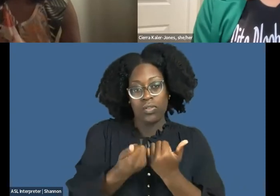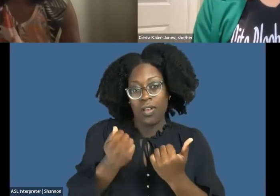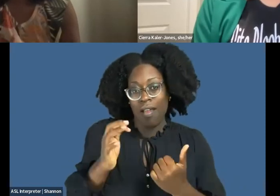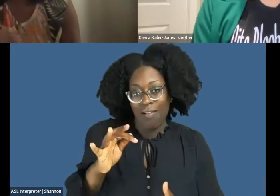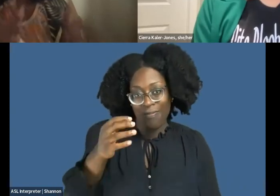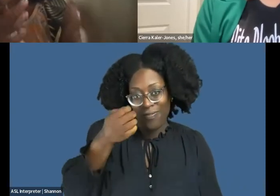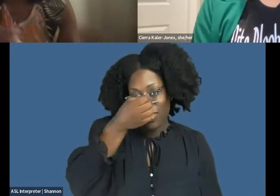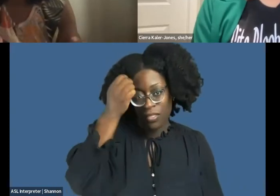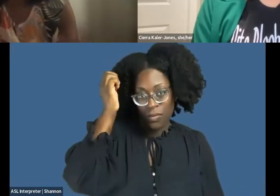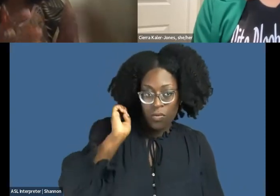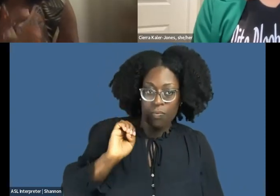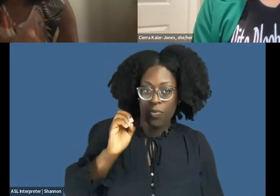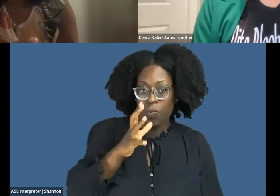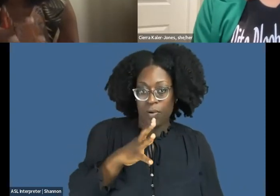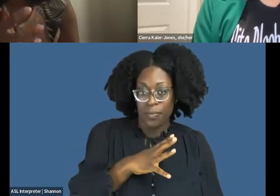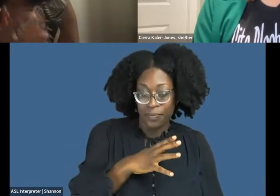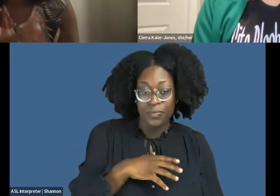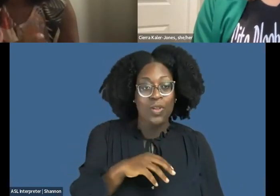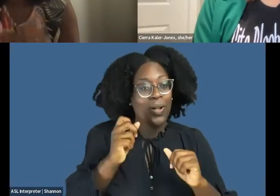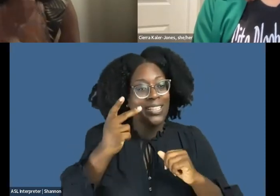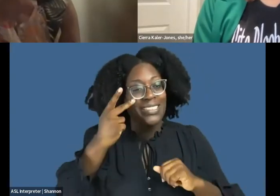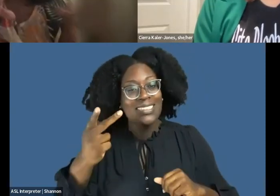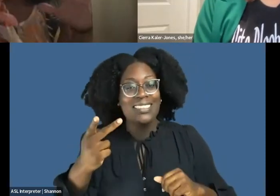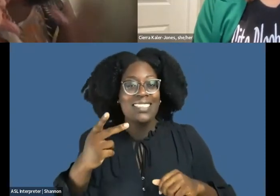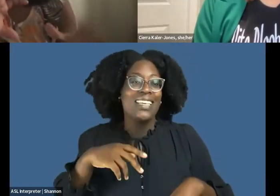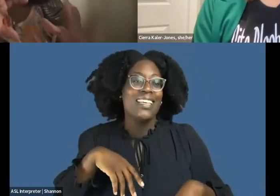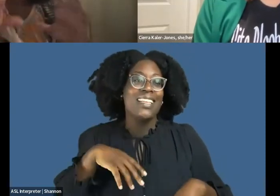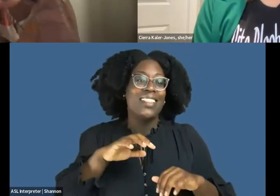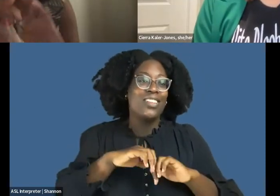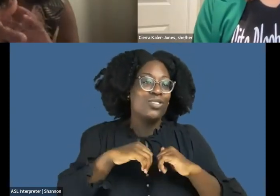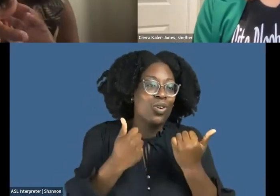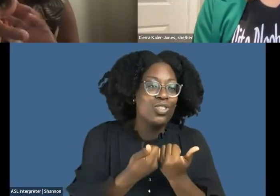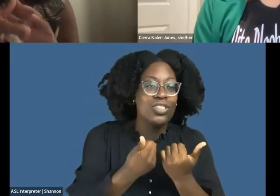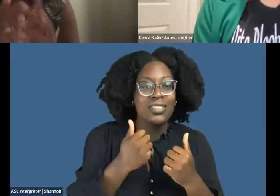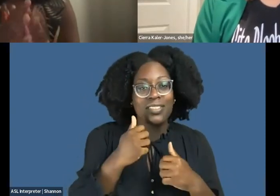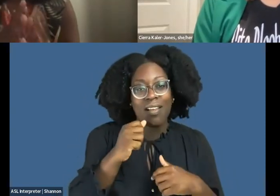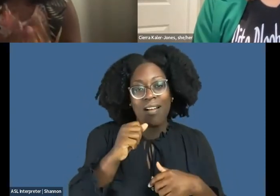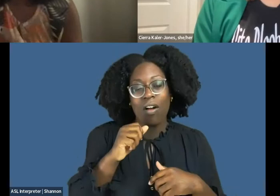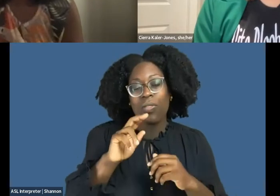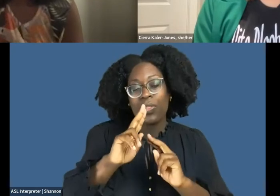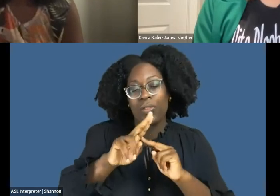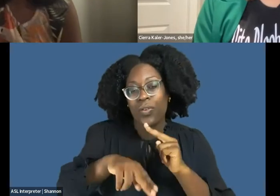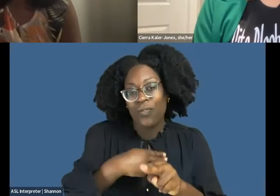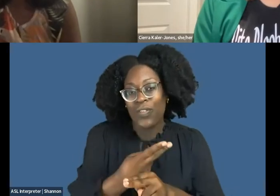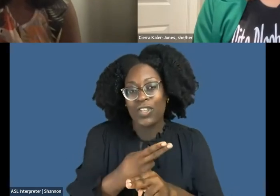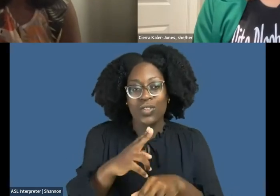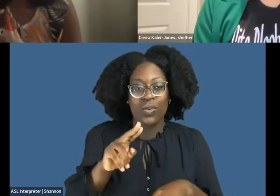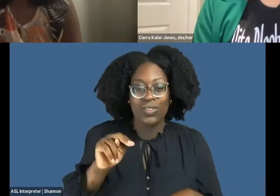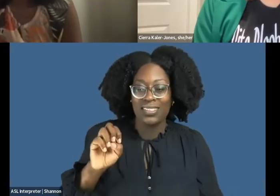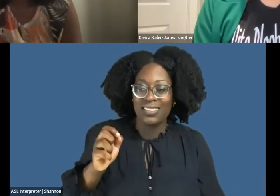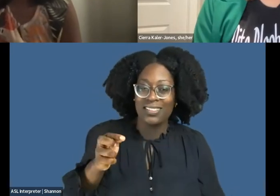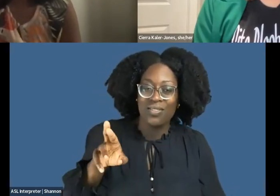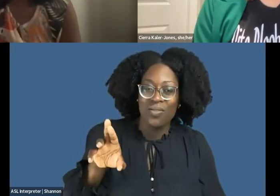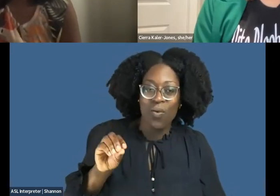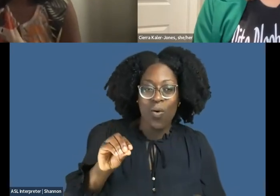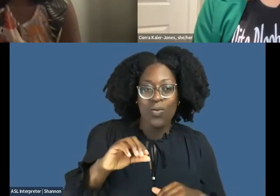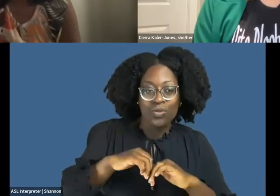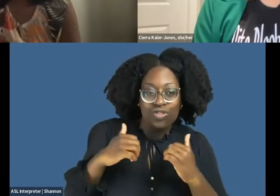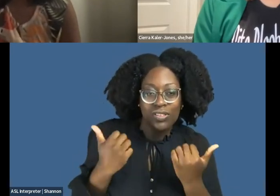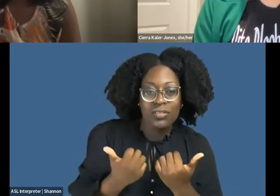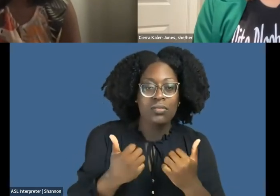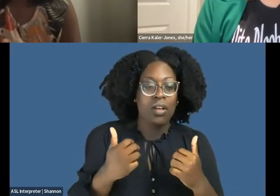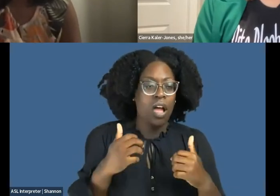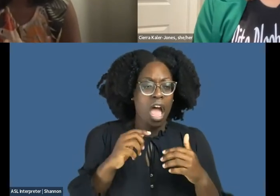of Ethiopian Women, the Universal Negro Improvement Association. You can see what she's doing there. And it's in this particular group that